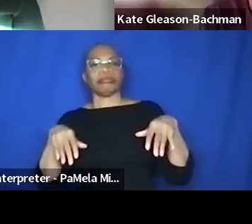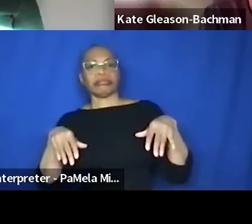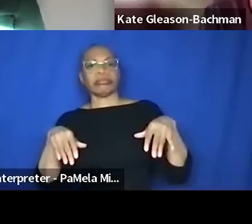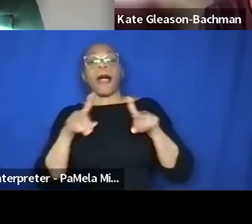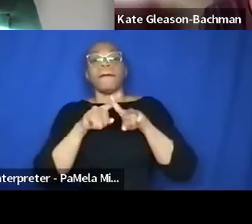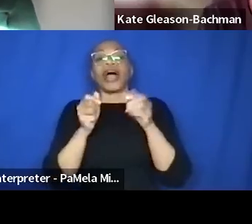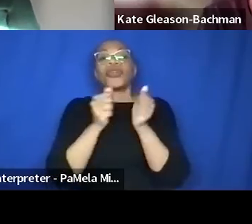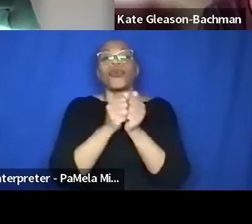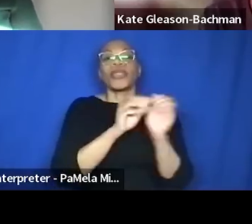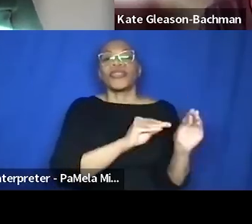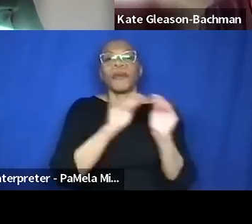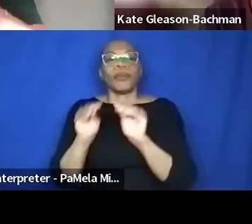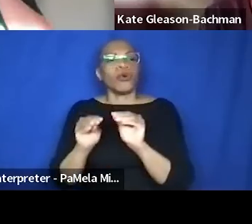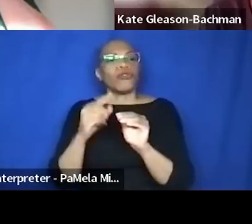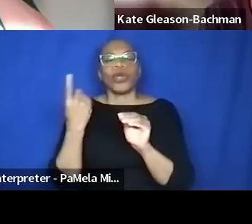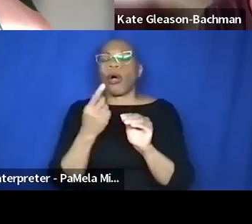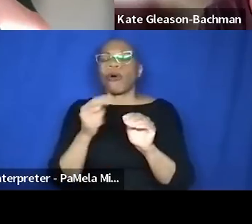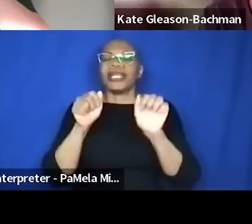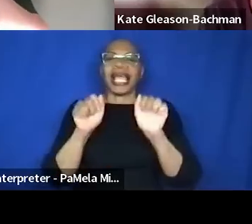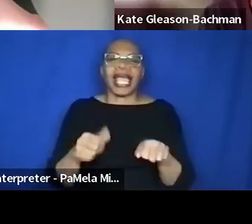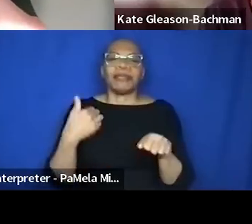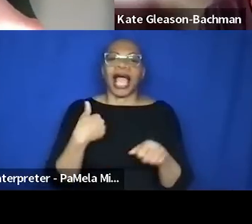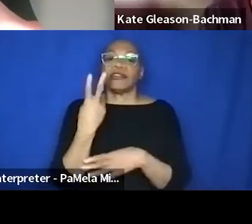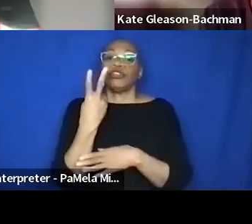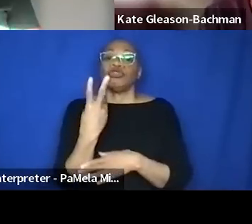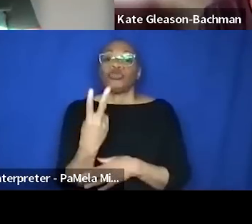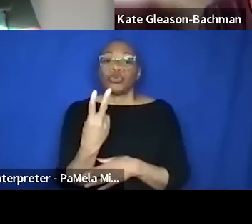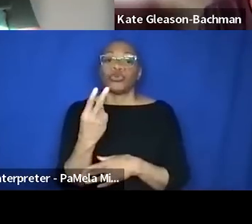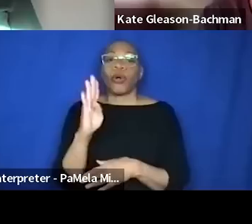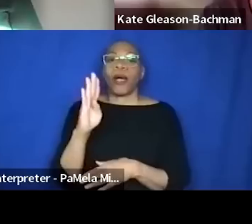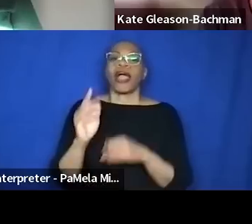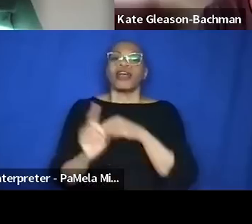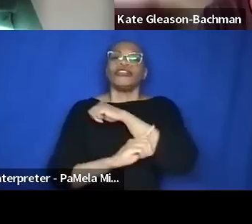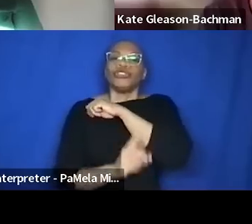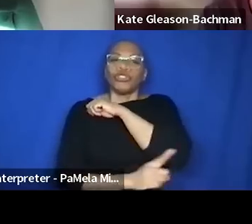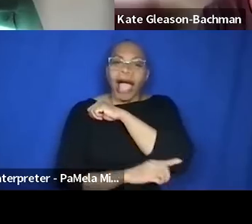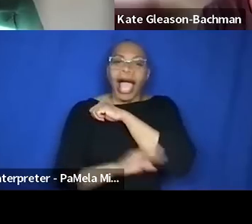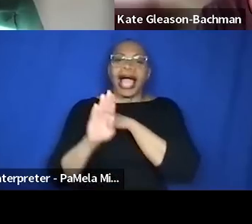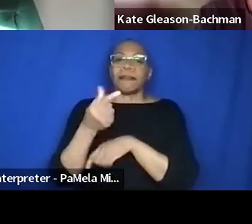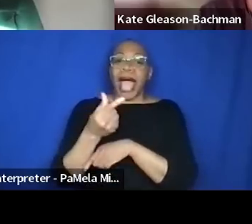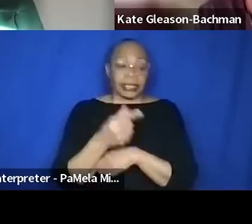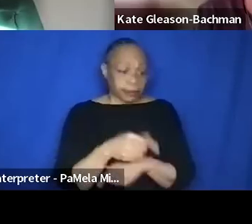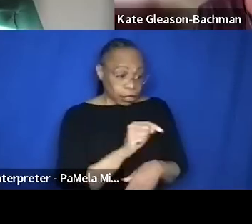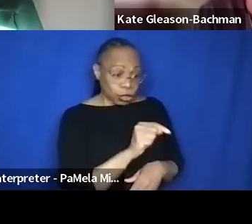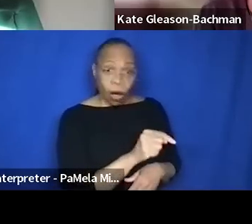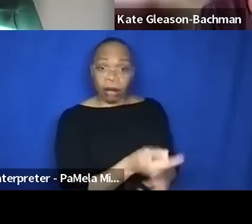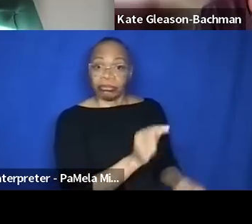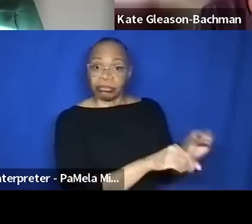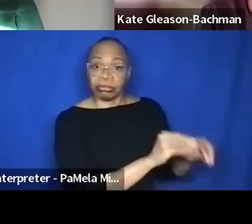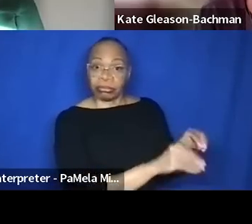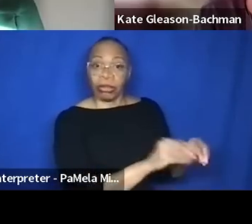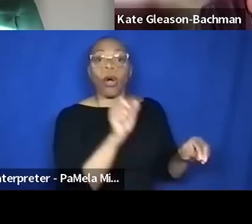2 bags. They give you 2 trash bags and say, here, put your stuff in here, and that's all you can take. Or if you have an